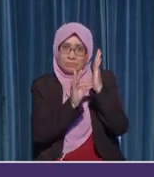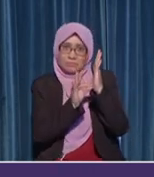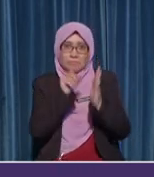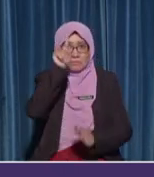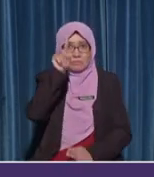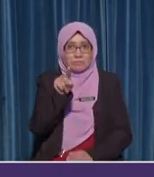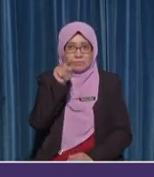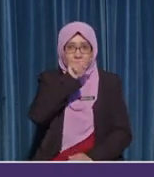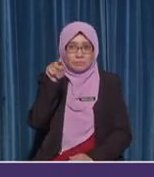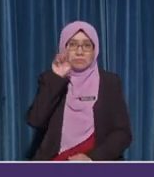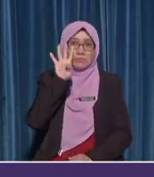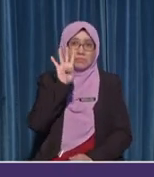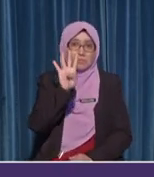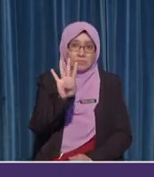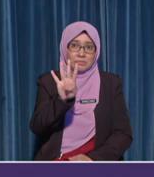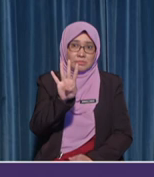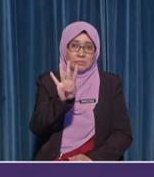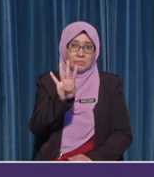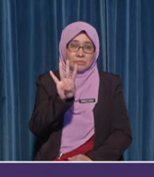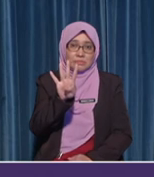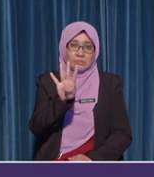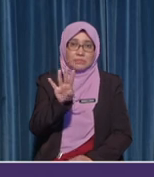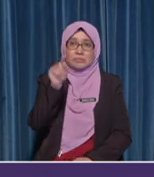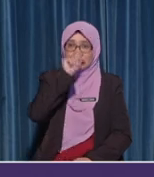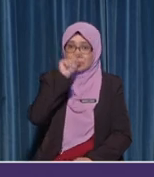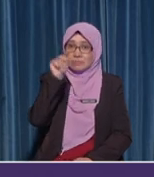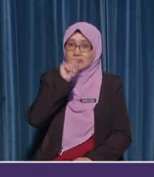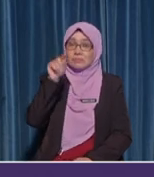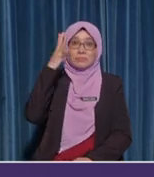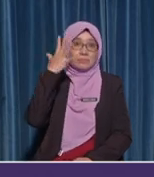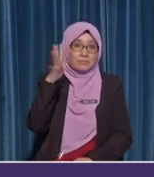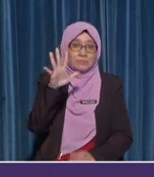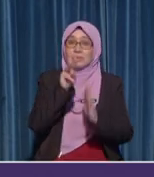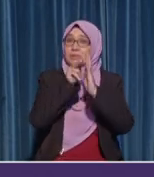an hour equals 15 minutes.